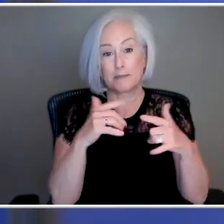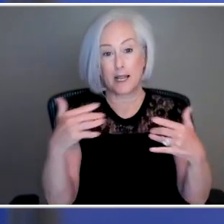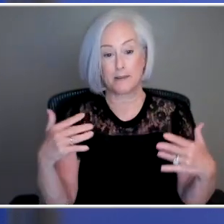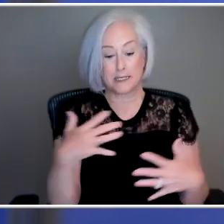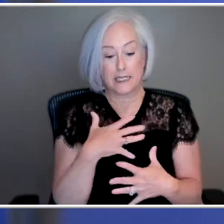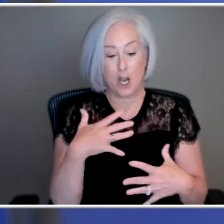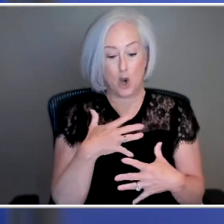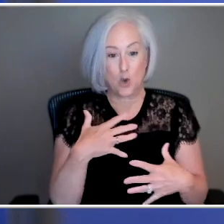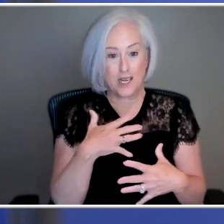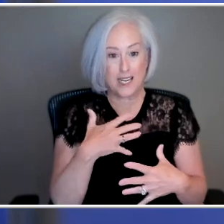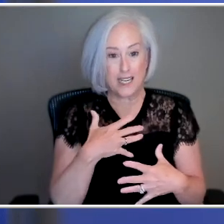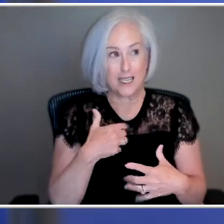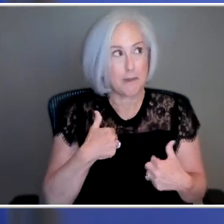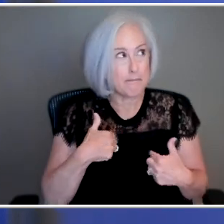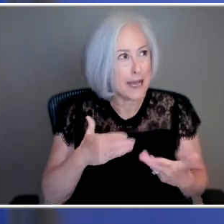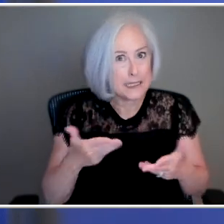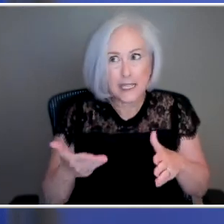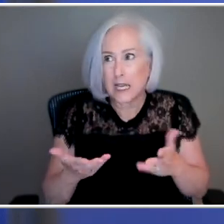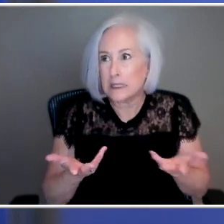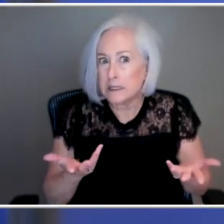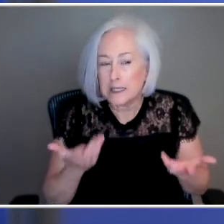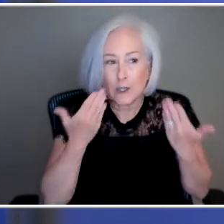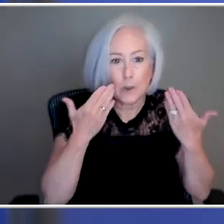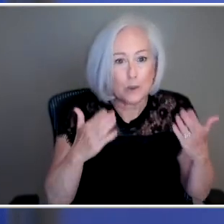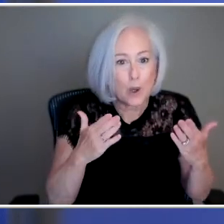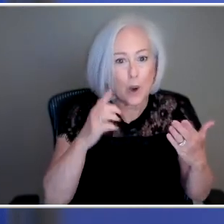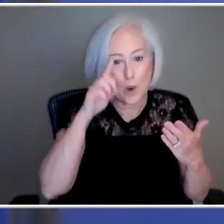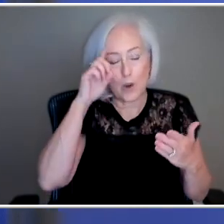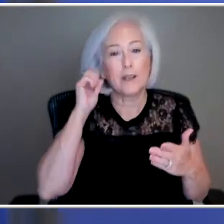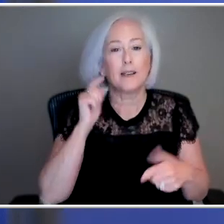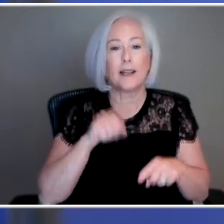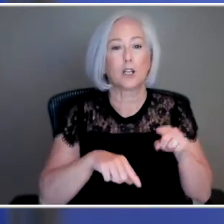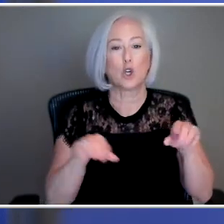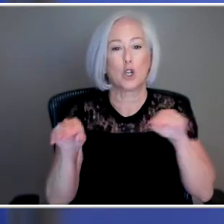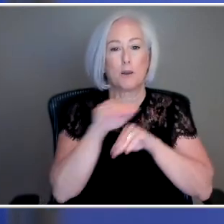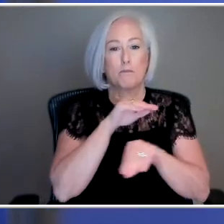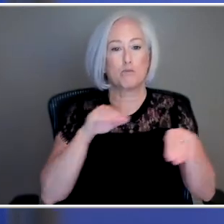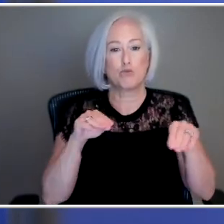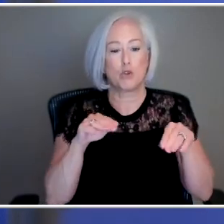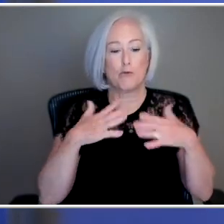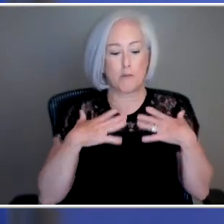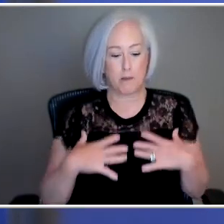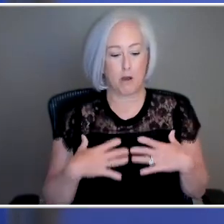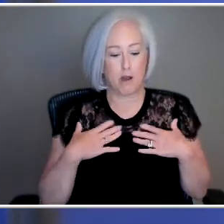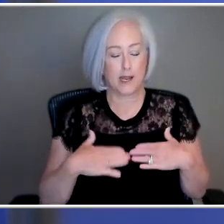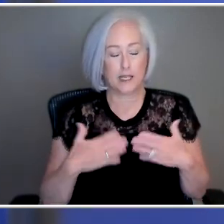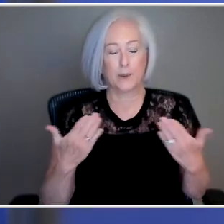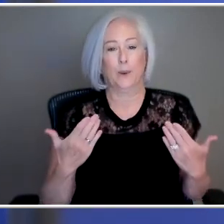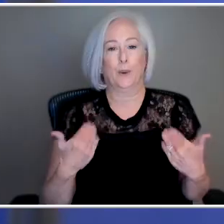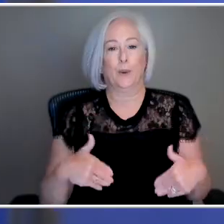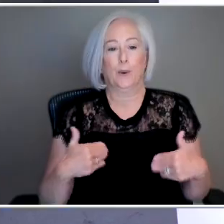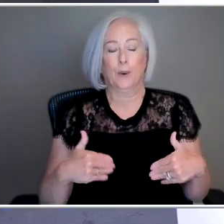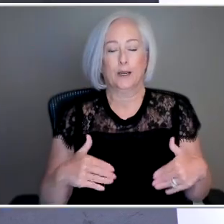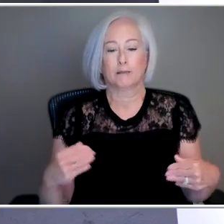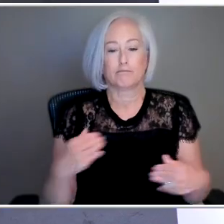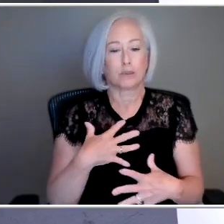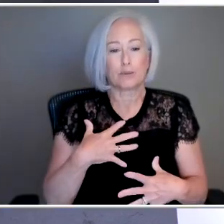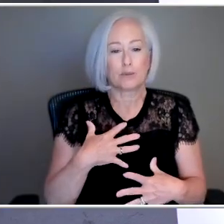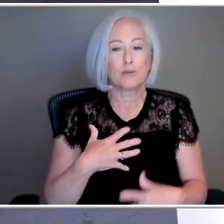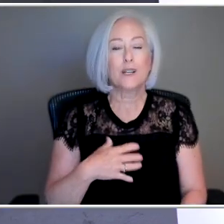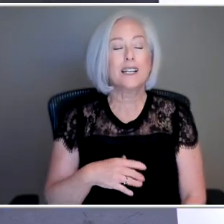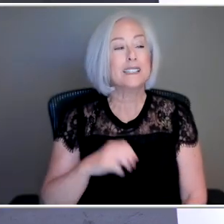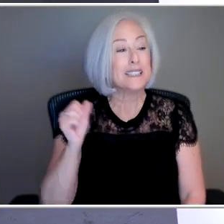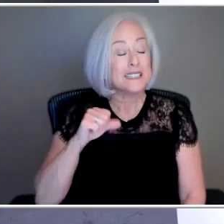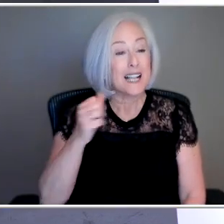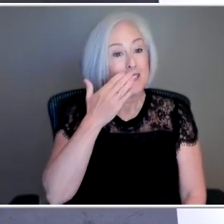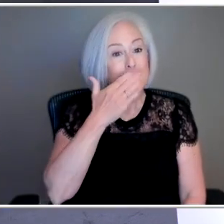dead? And not being able to move as well was just honestly really traumatic. Well, Gary, and thank you for explaining